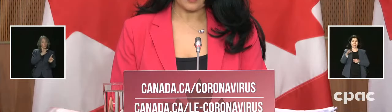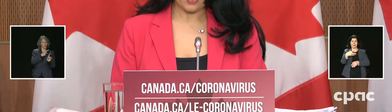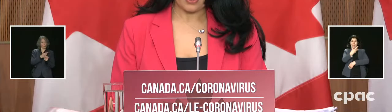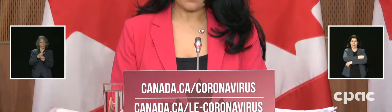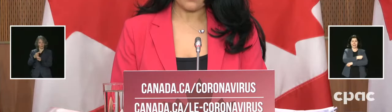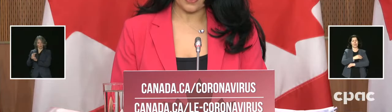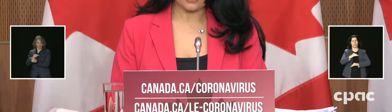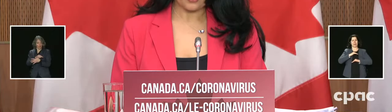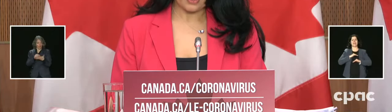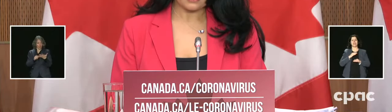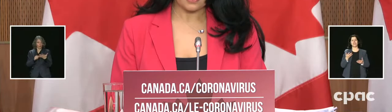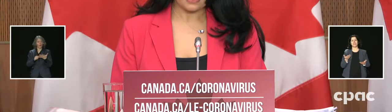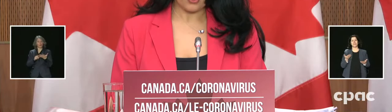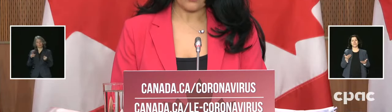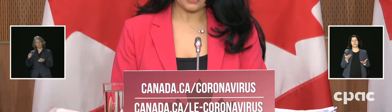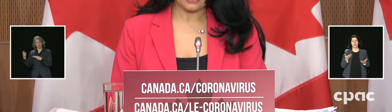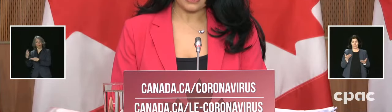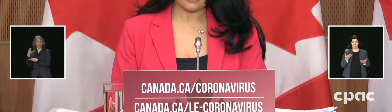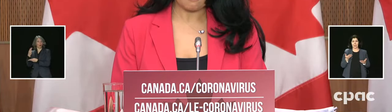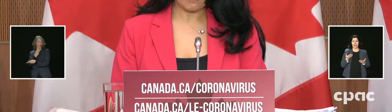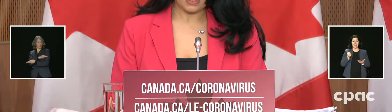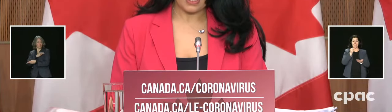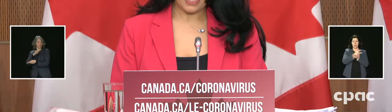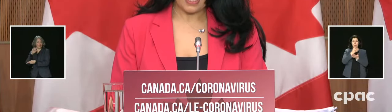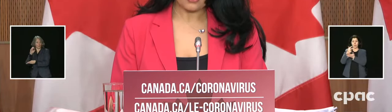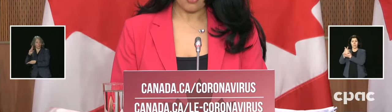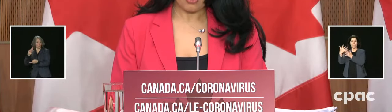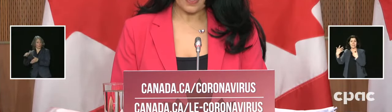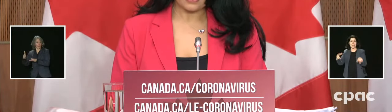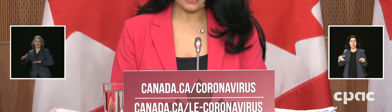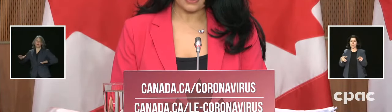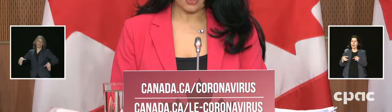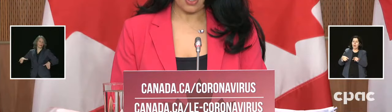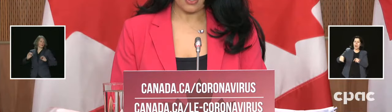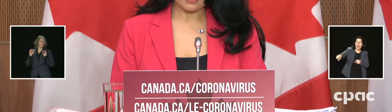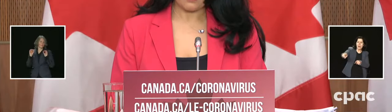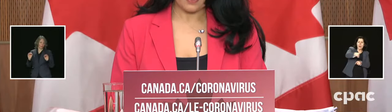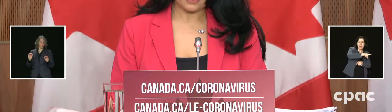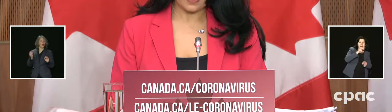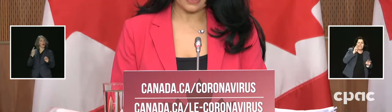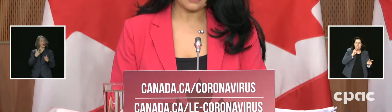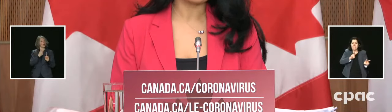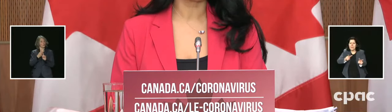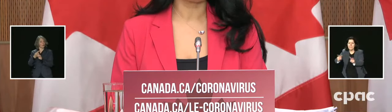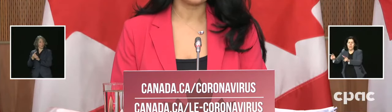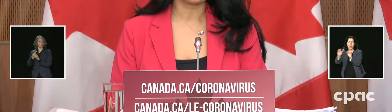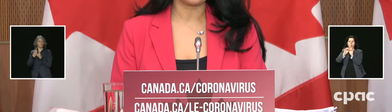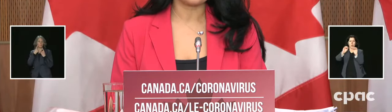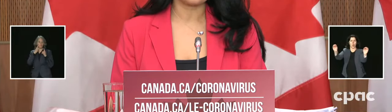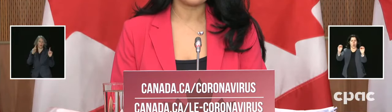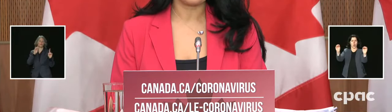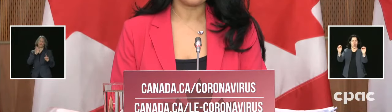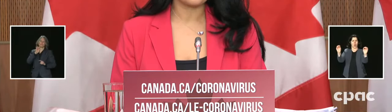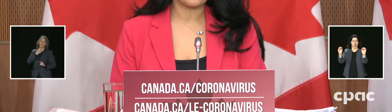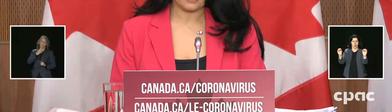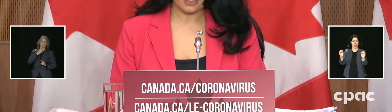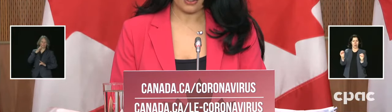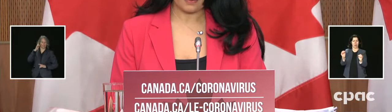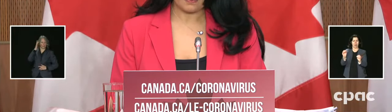vaccinated as part of the various trials died of COVID-19, and all vaccines are effective against severe cases